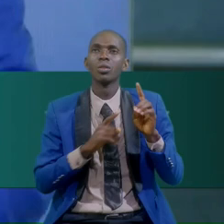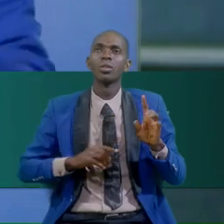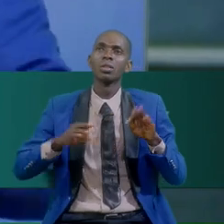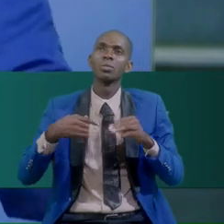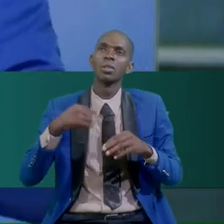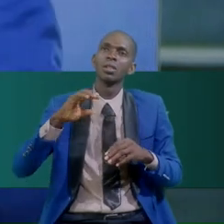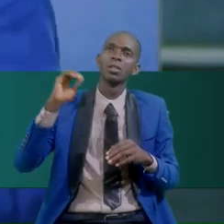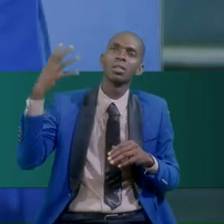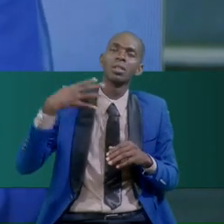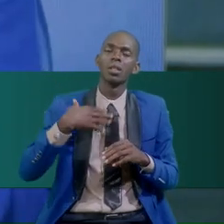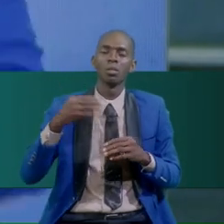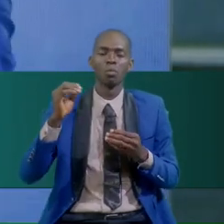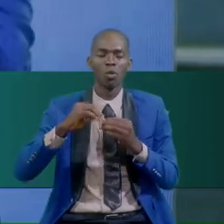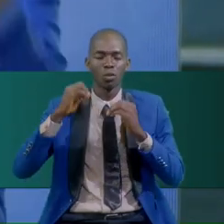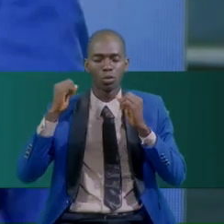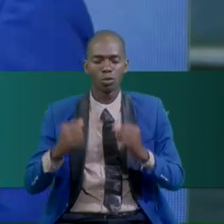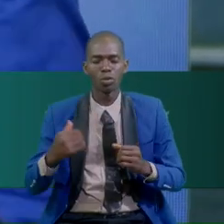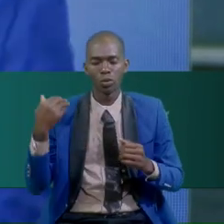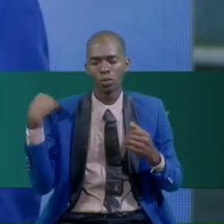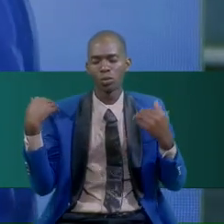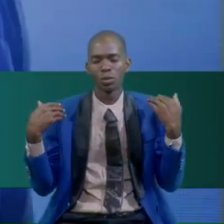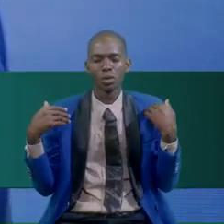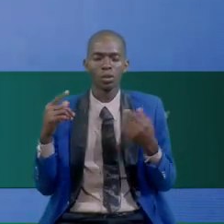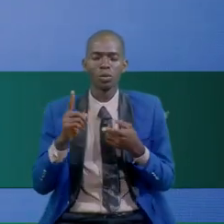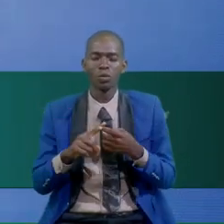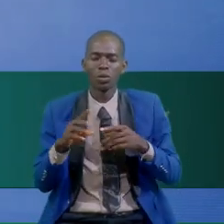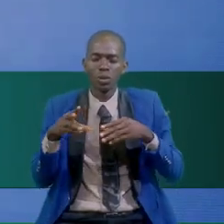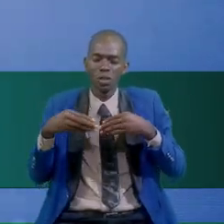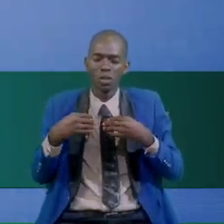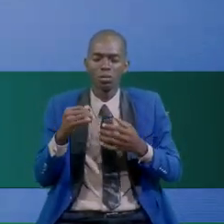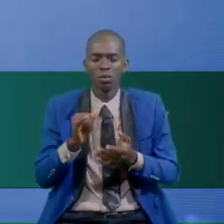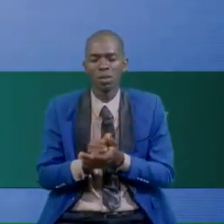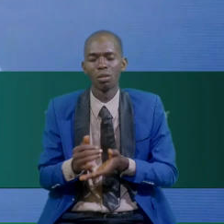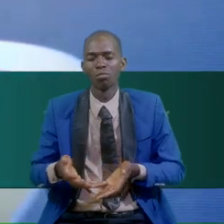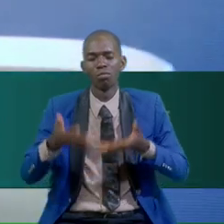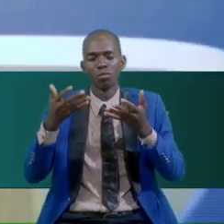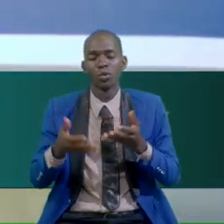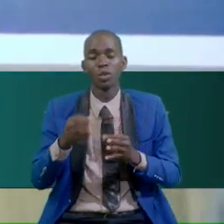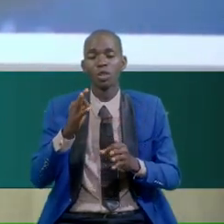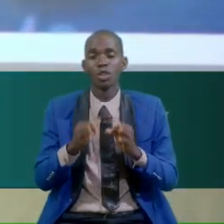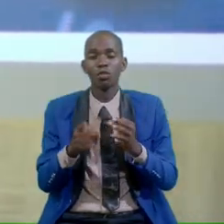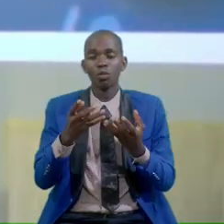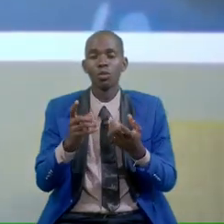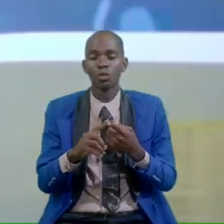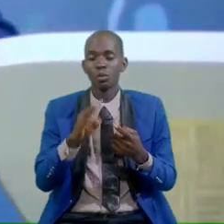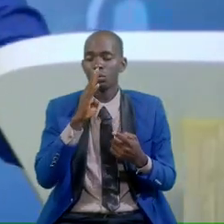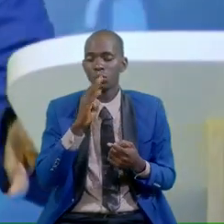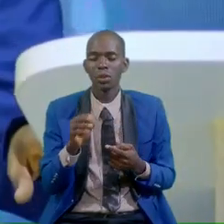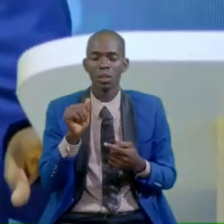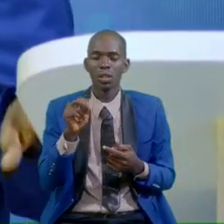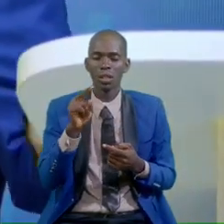bear that load. If you're going to be an Elijah, there is a Jezebel that